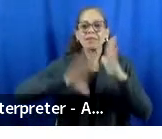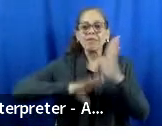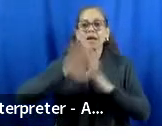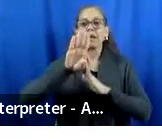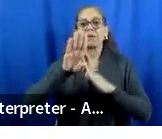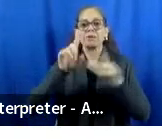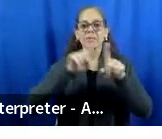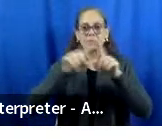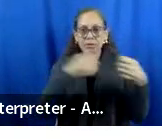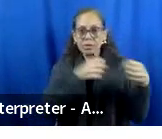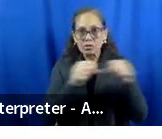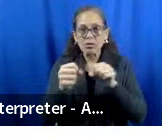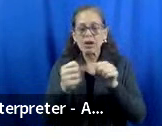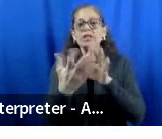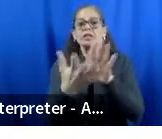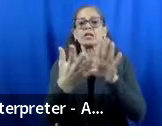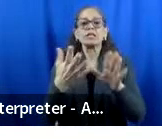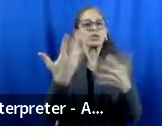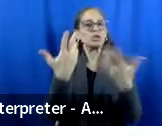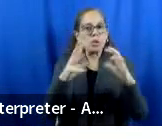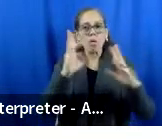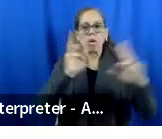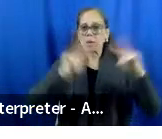of strategies to prevent displacement.